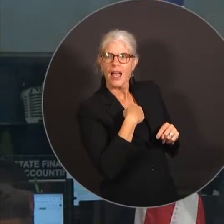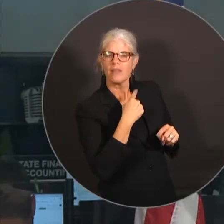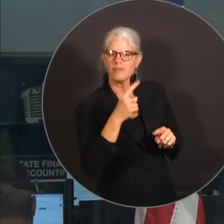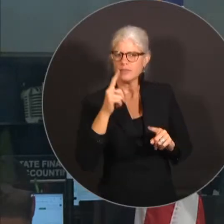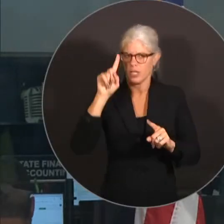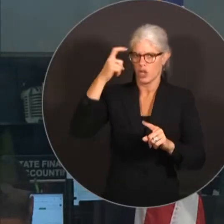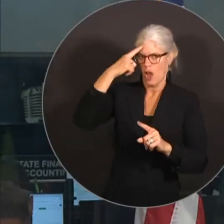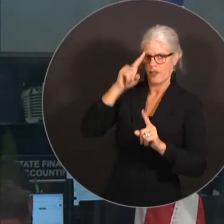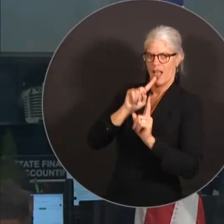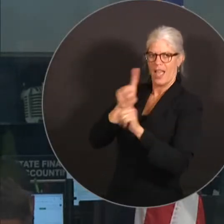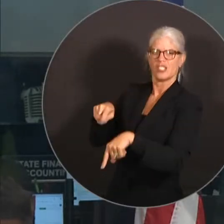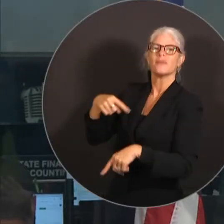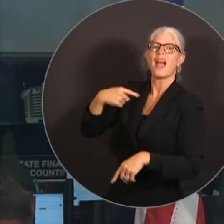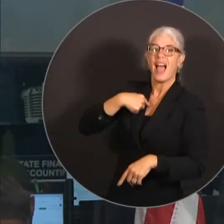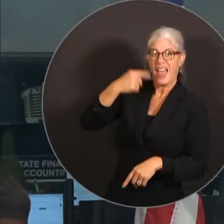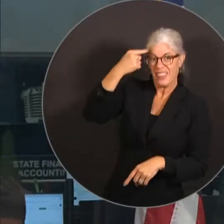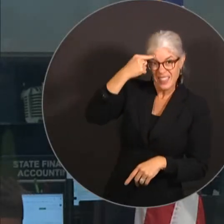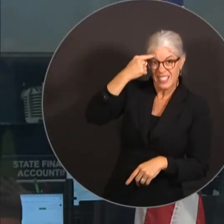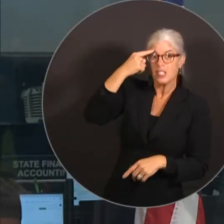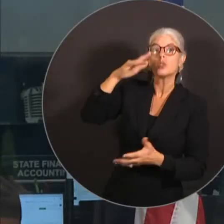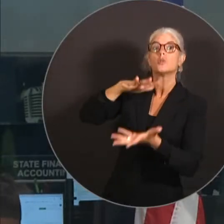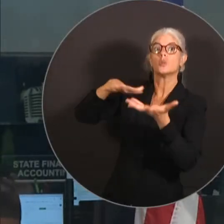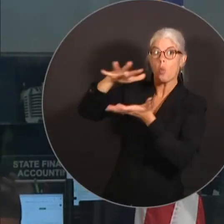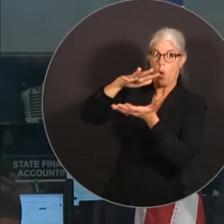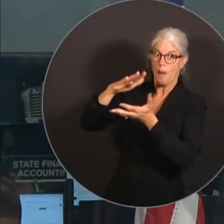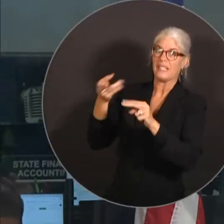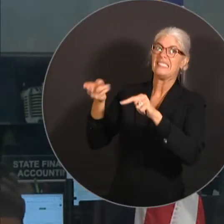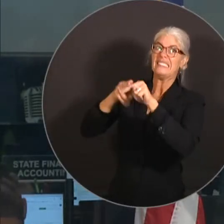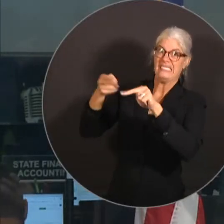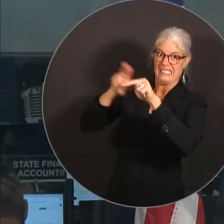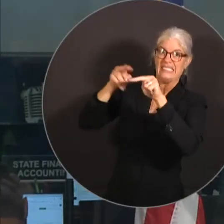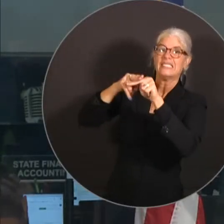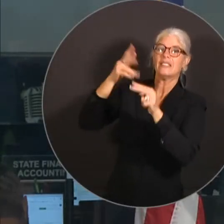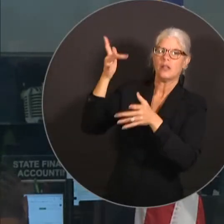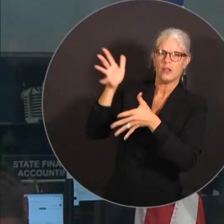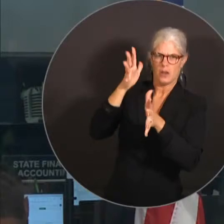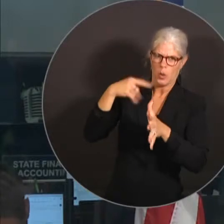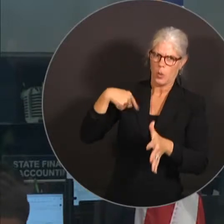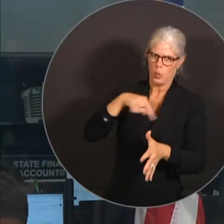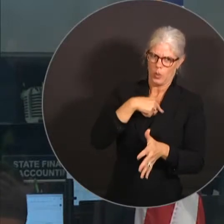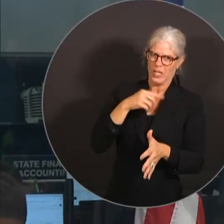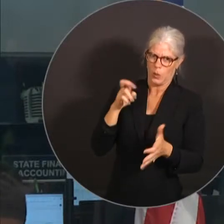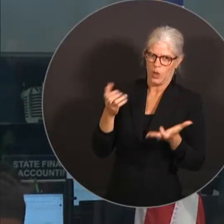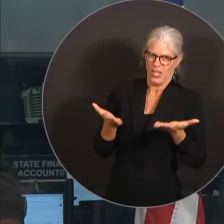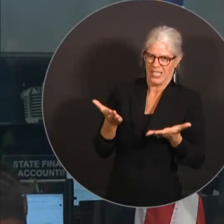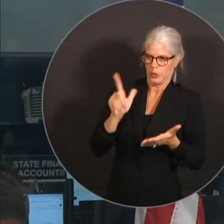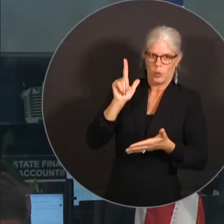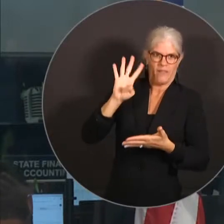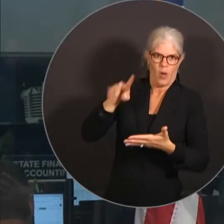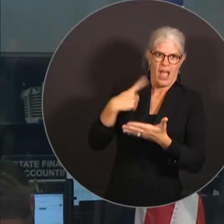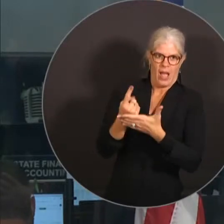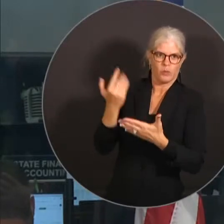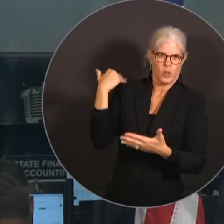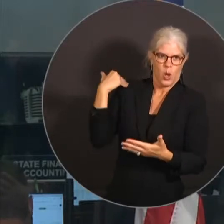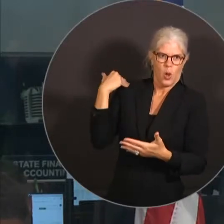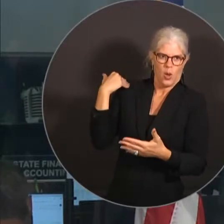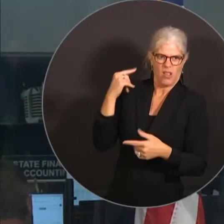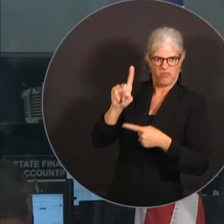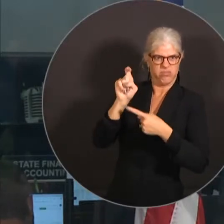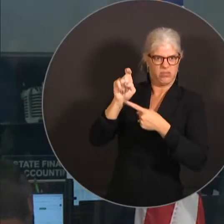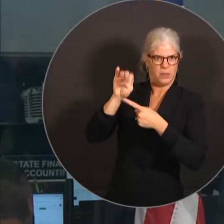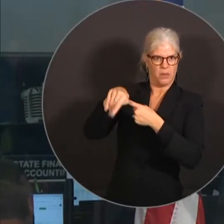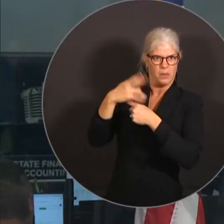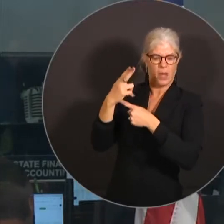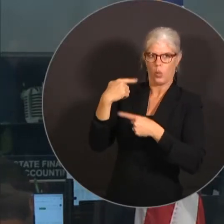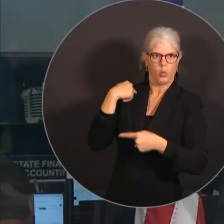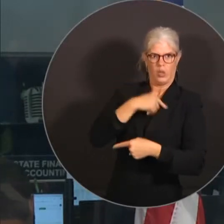did deteriorate because of the wind shear. I mean, we were here, 24 hours ago, and it was 180 miles an hour. And no one